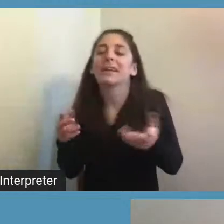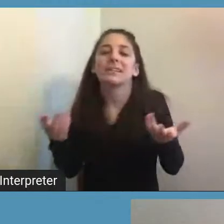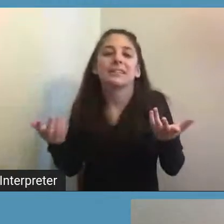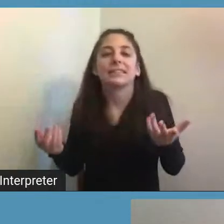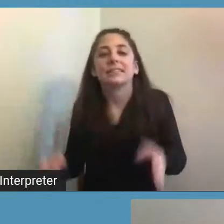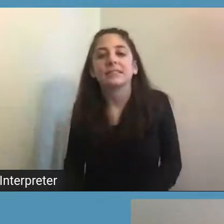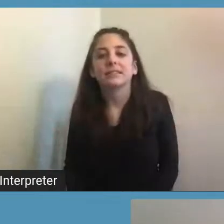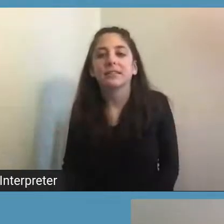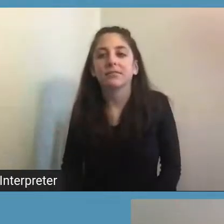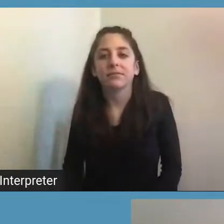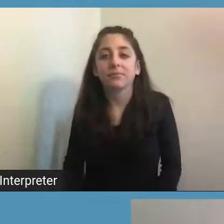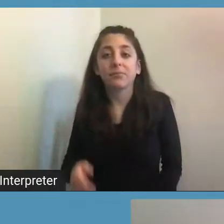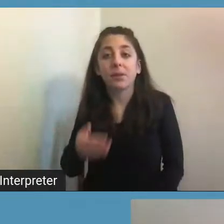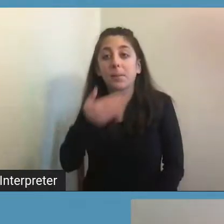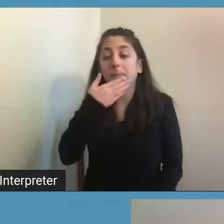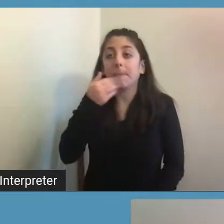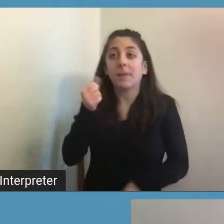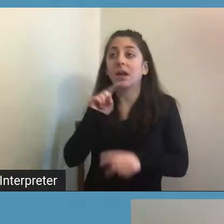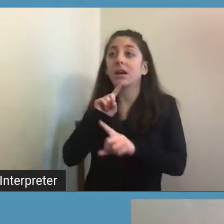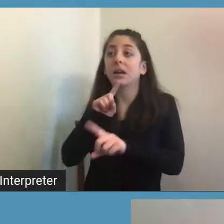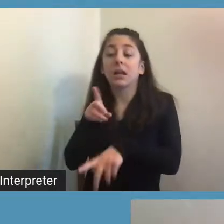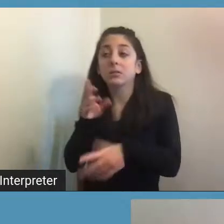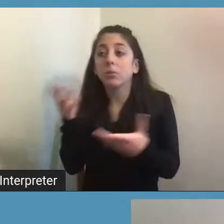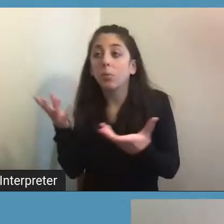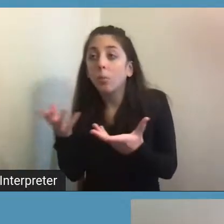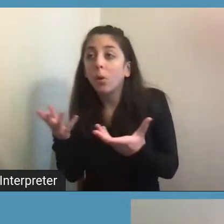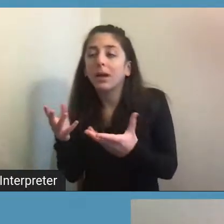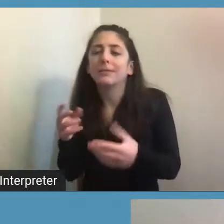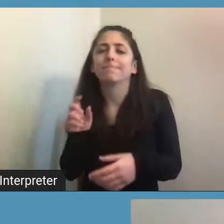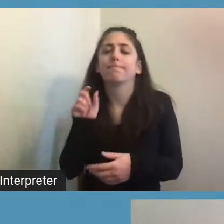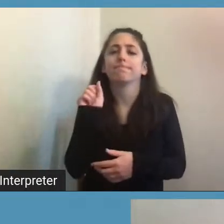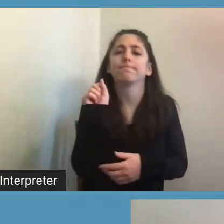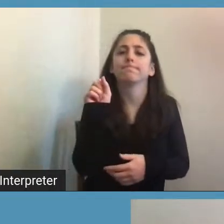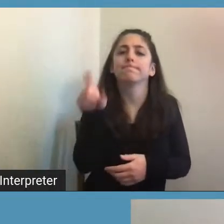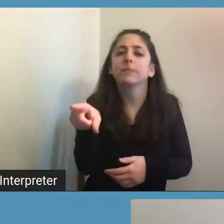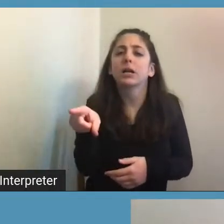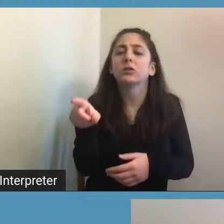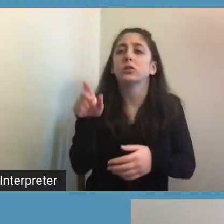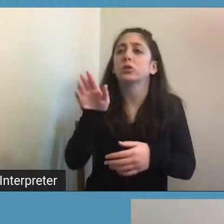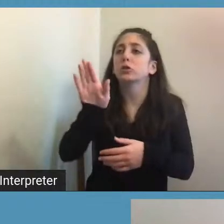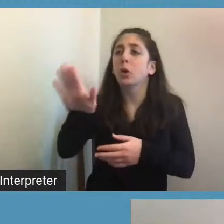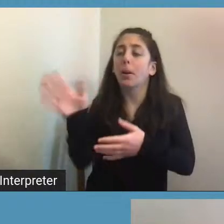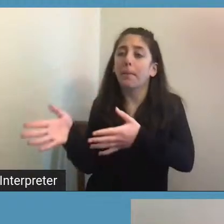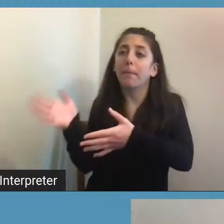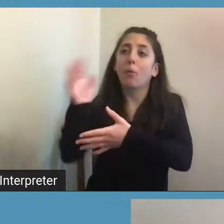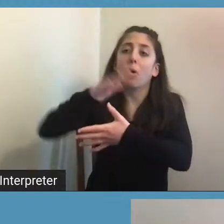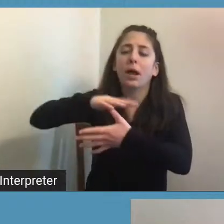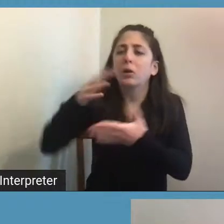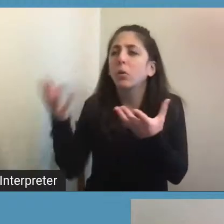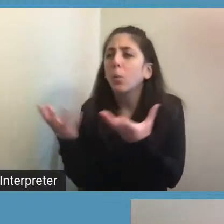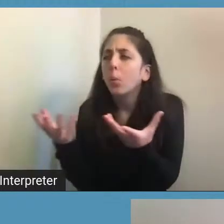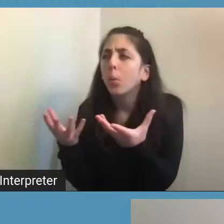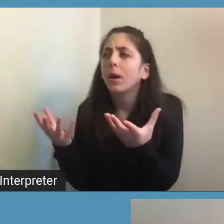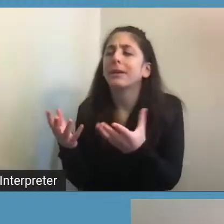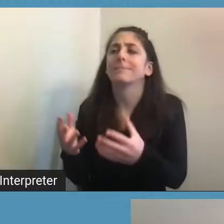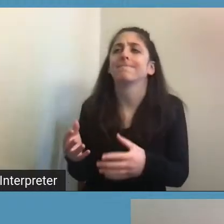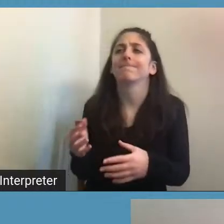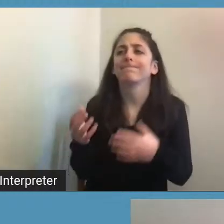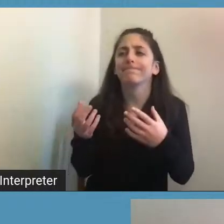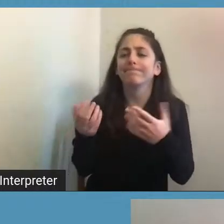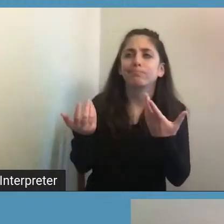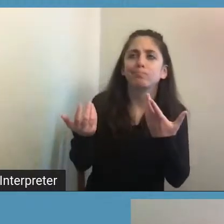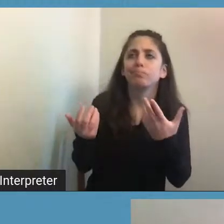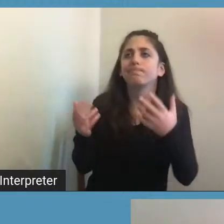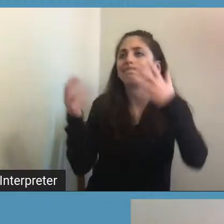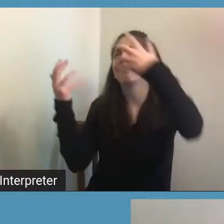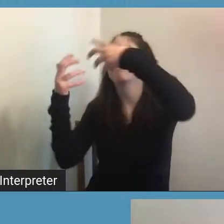my best answer is to say, well, what are your priorities, and how can we flow that in, right? If you know